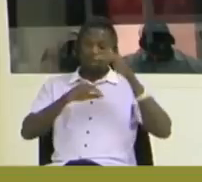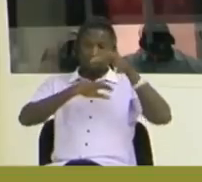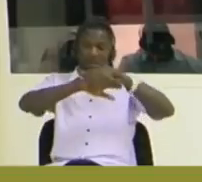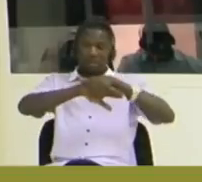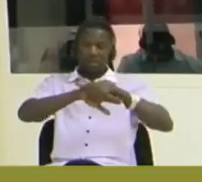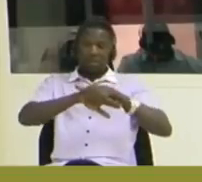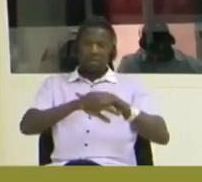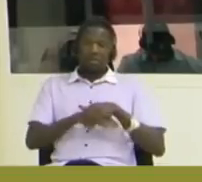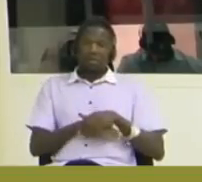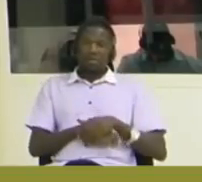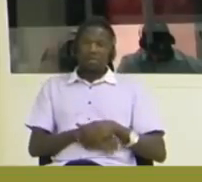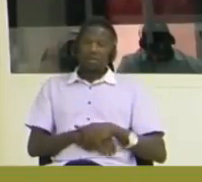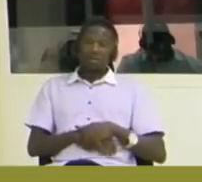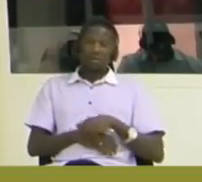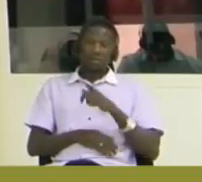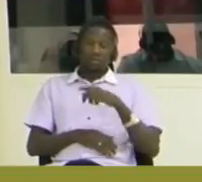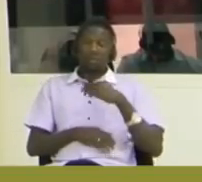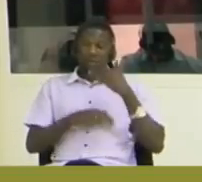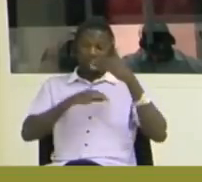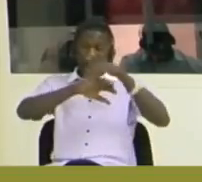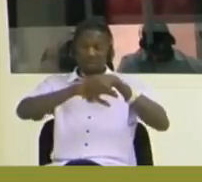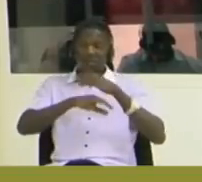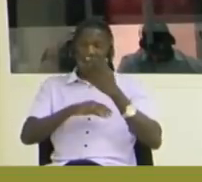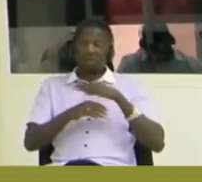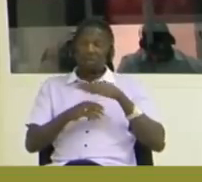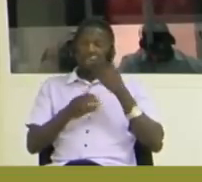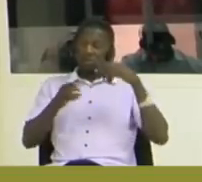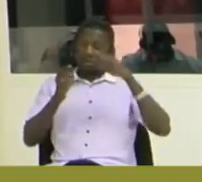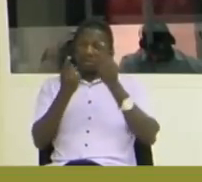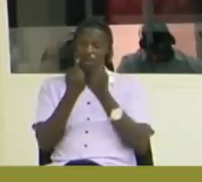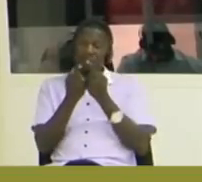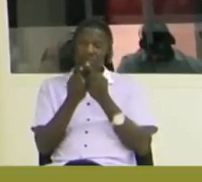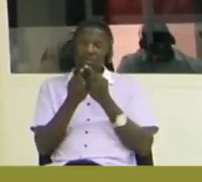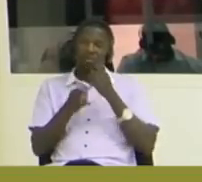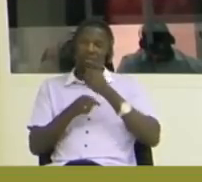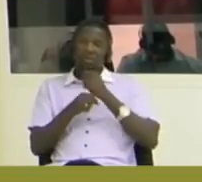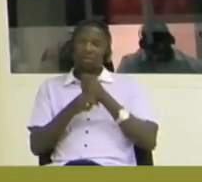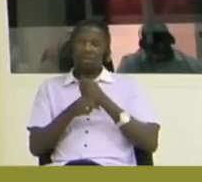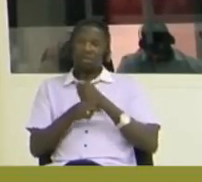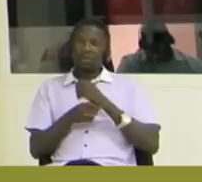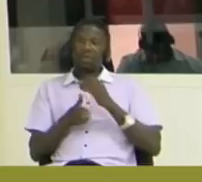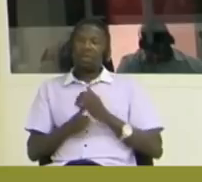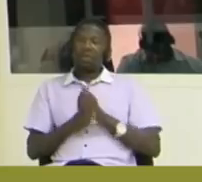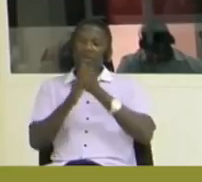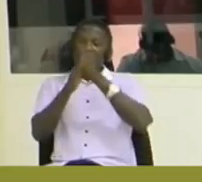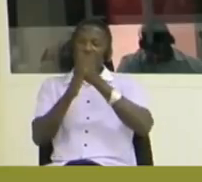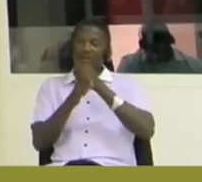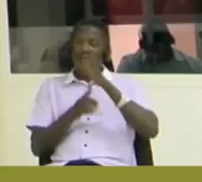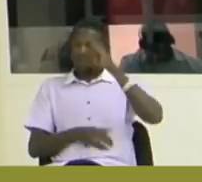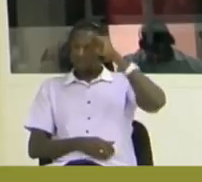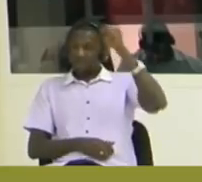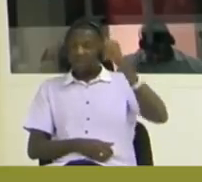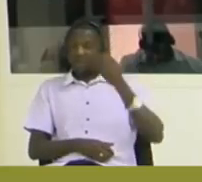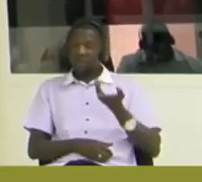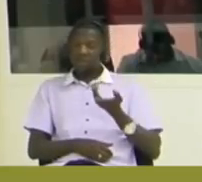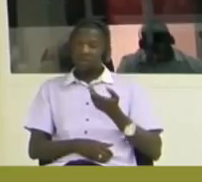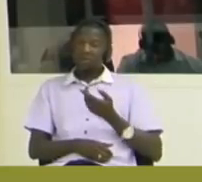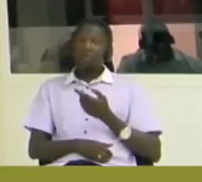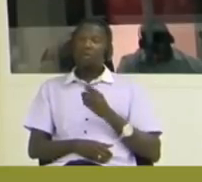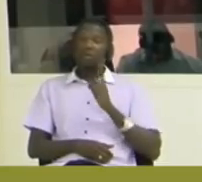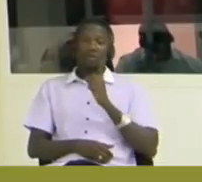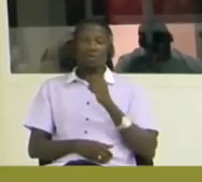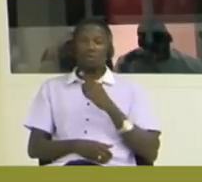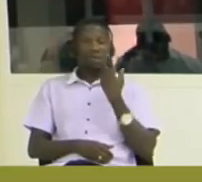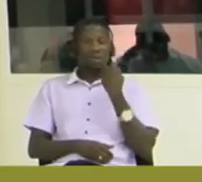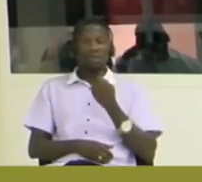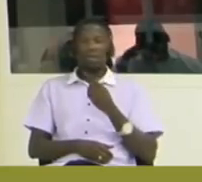This was a night when you, among other things, became acting president. It was not